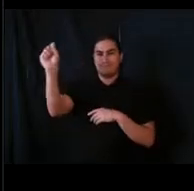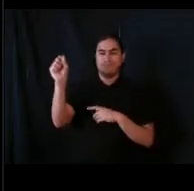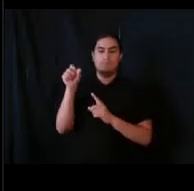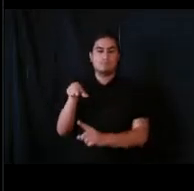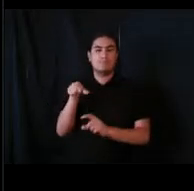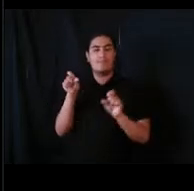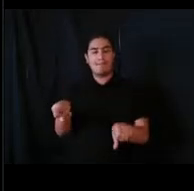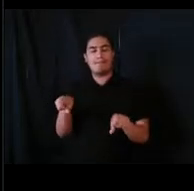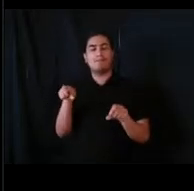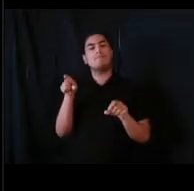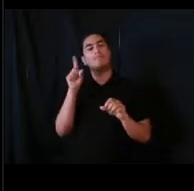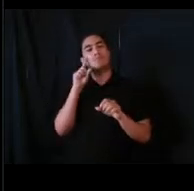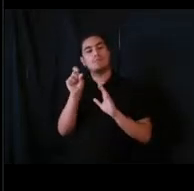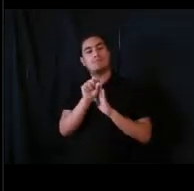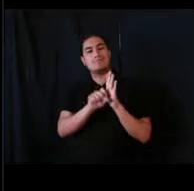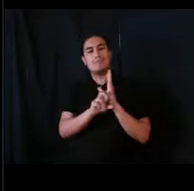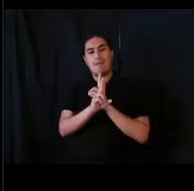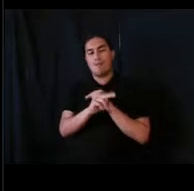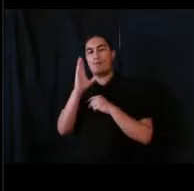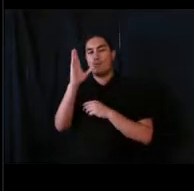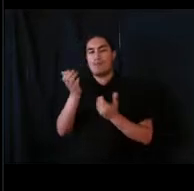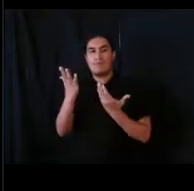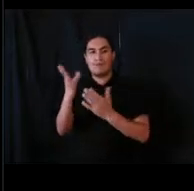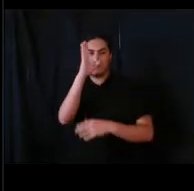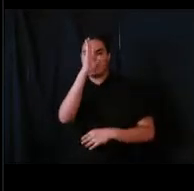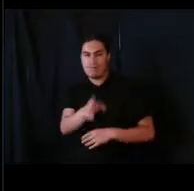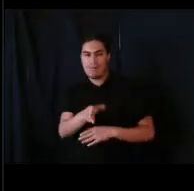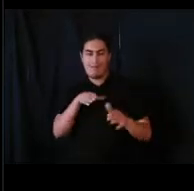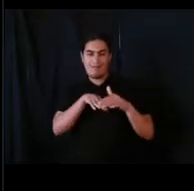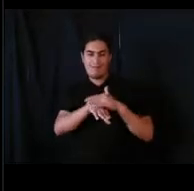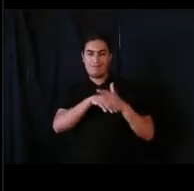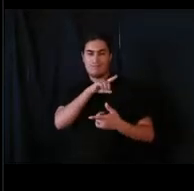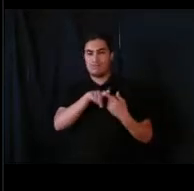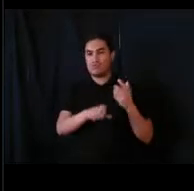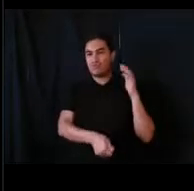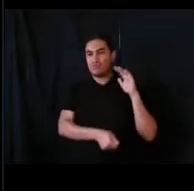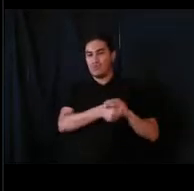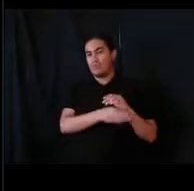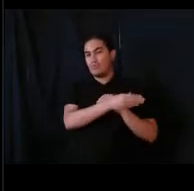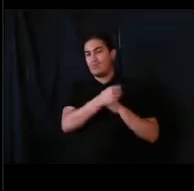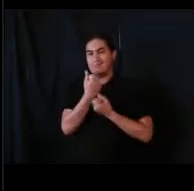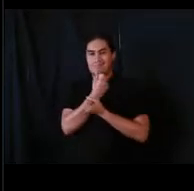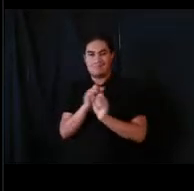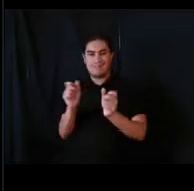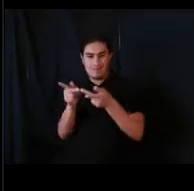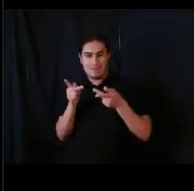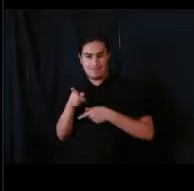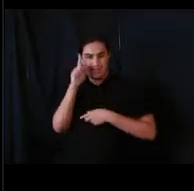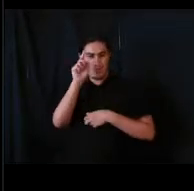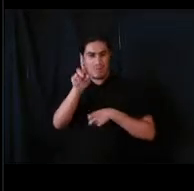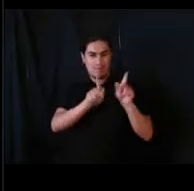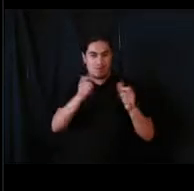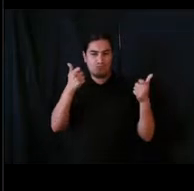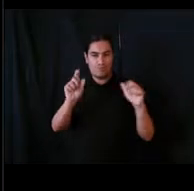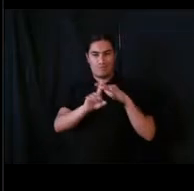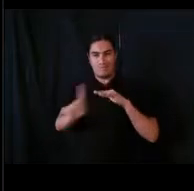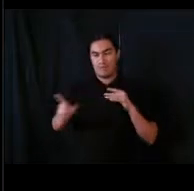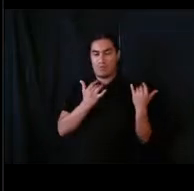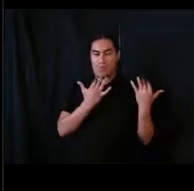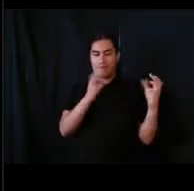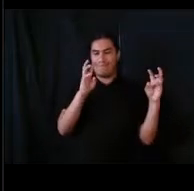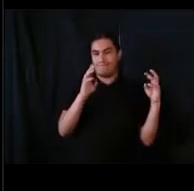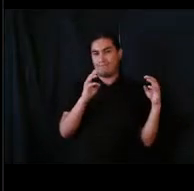that would provide direct access to shelters and safe places for individuals trying to evacuate wildfire